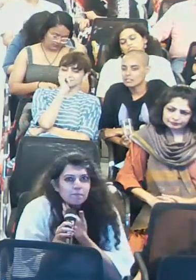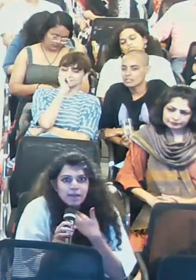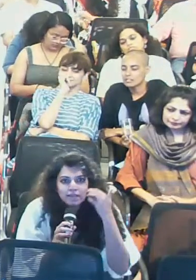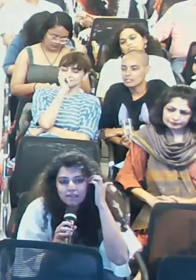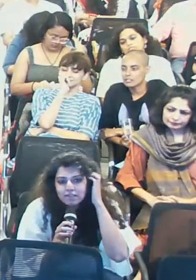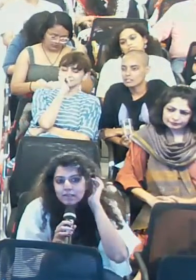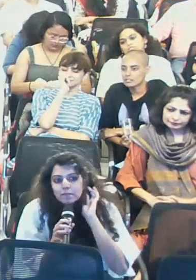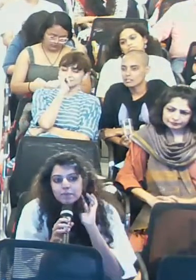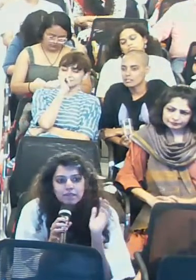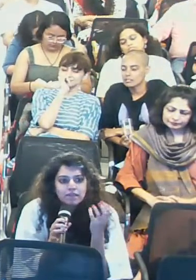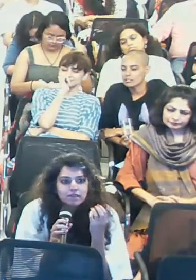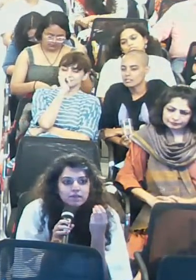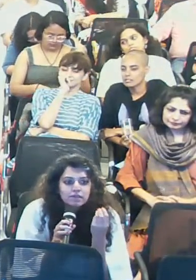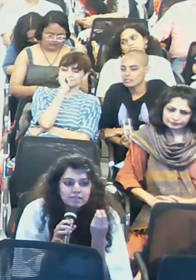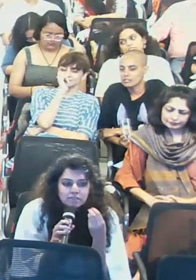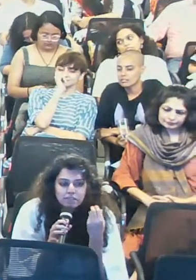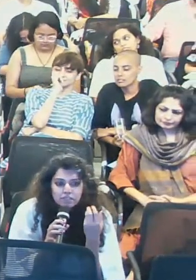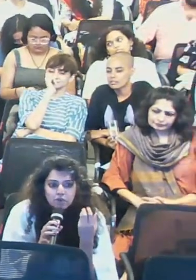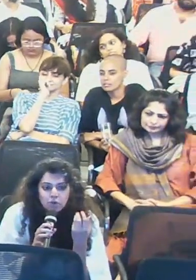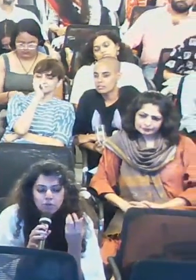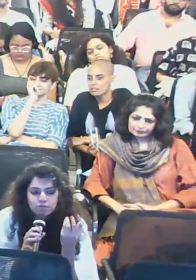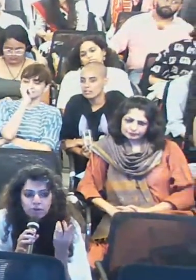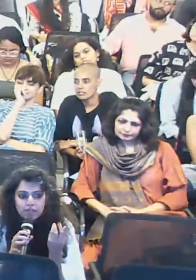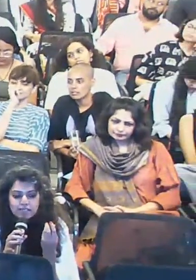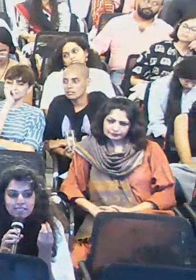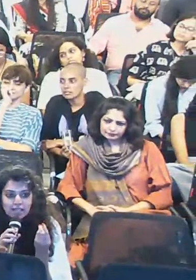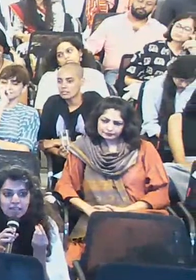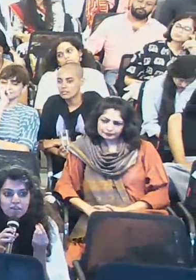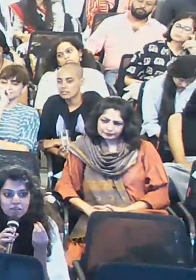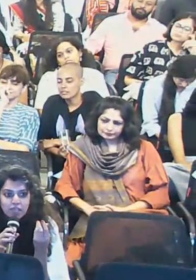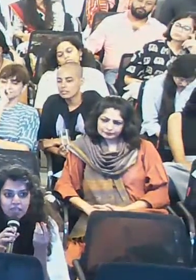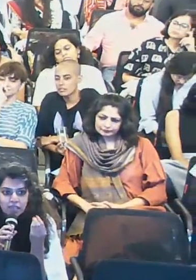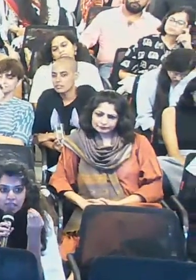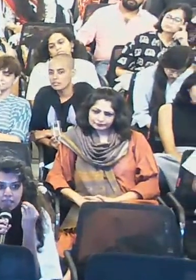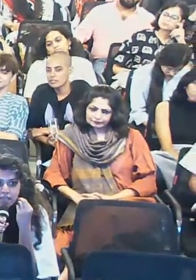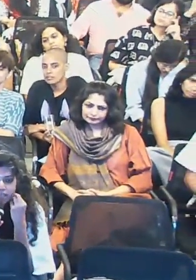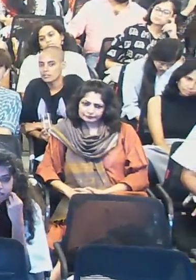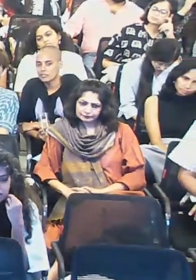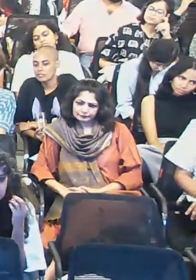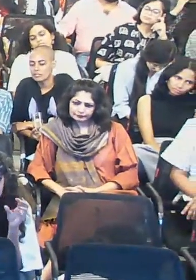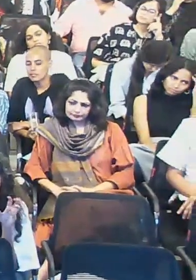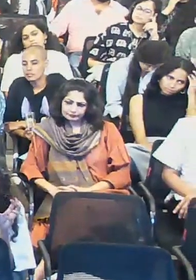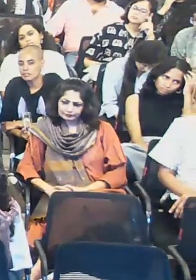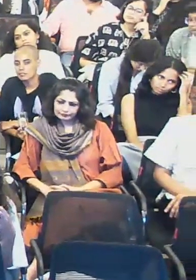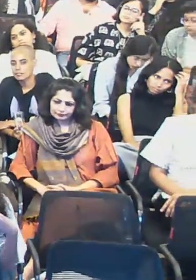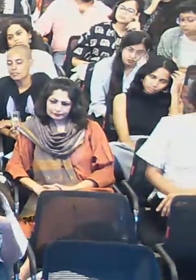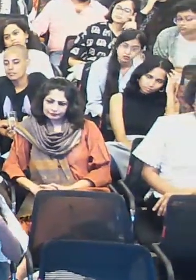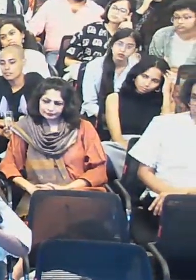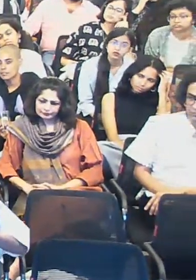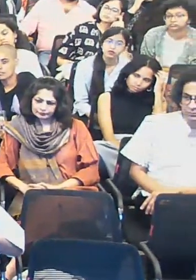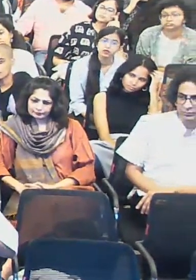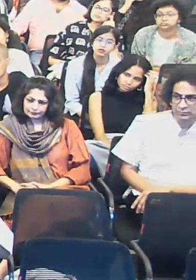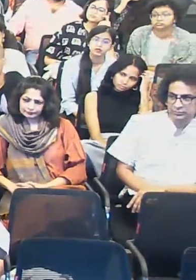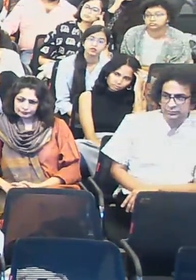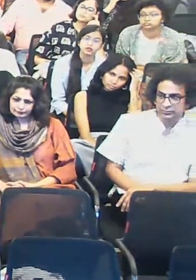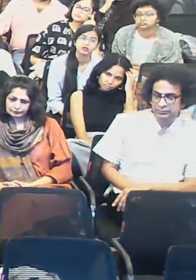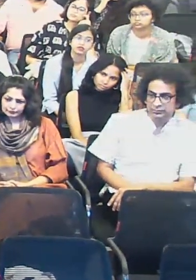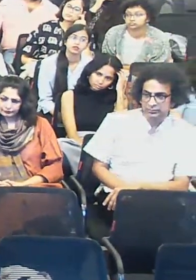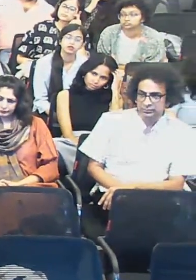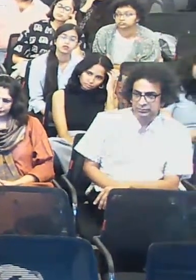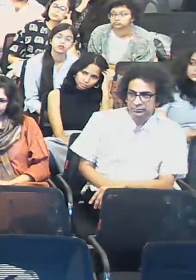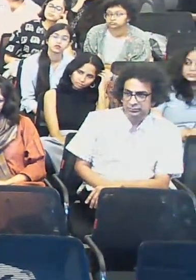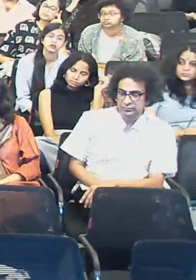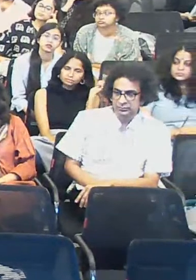just come back a little bit in all of your understanding of care, and especially in there's that question in here